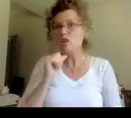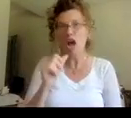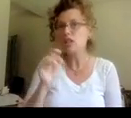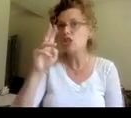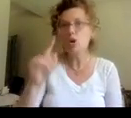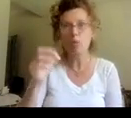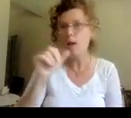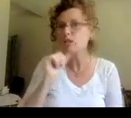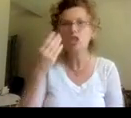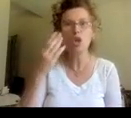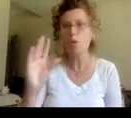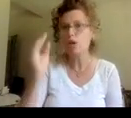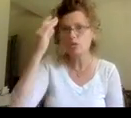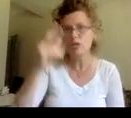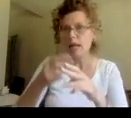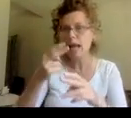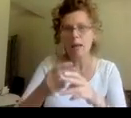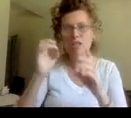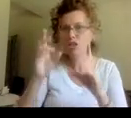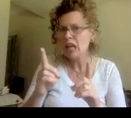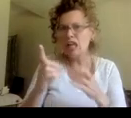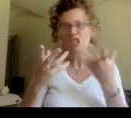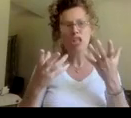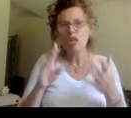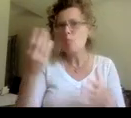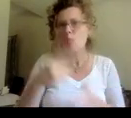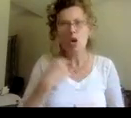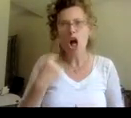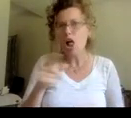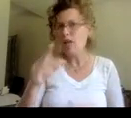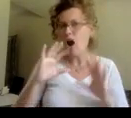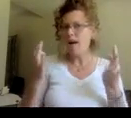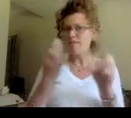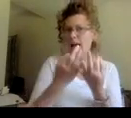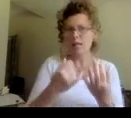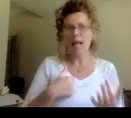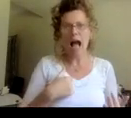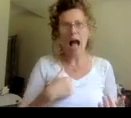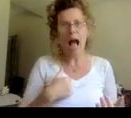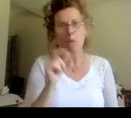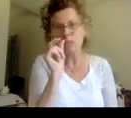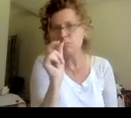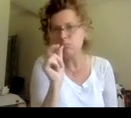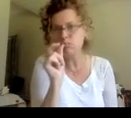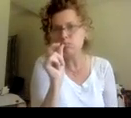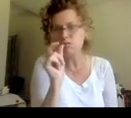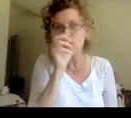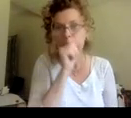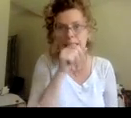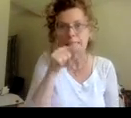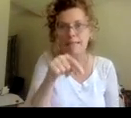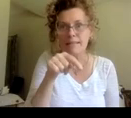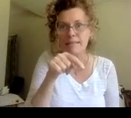knows your name. You don't have an education. You're a blue-collar guy. That's what our family does." I was a millimeter away from missing this.